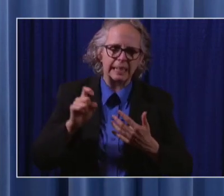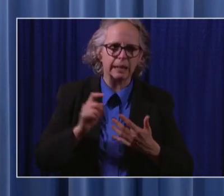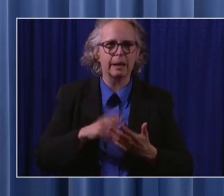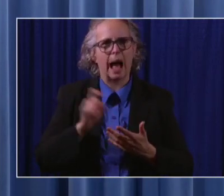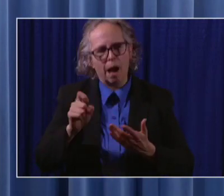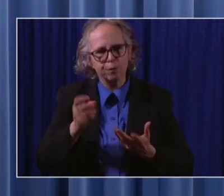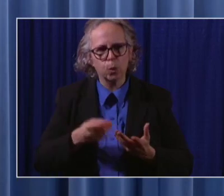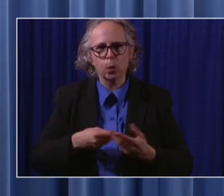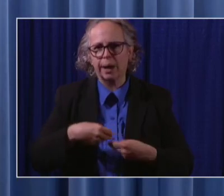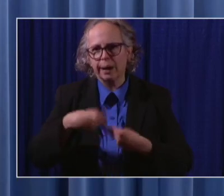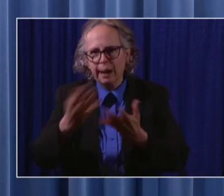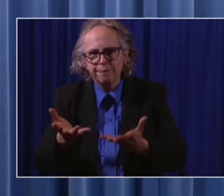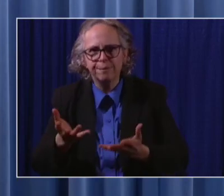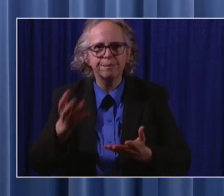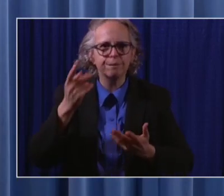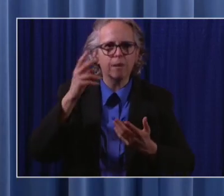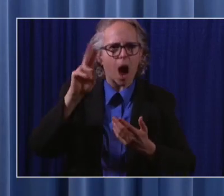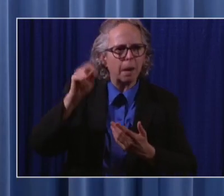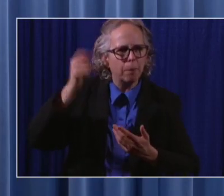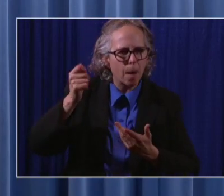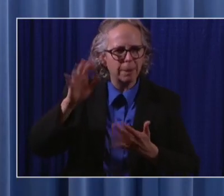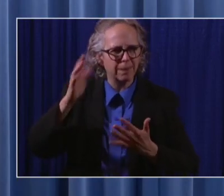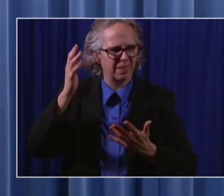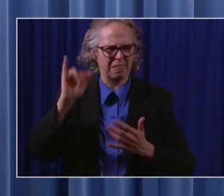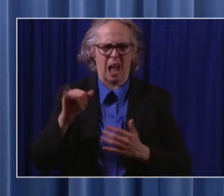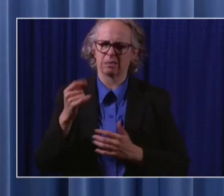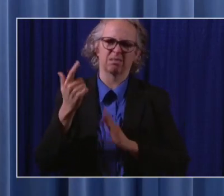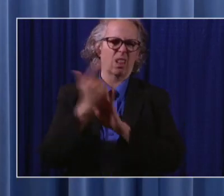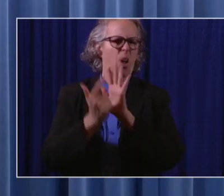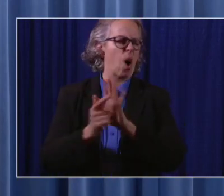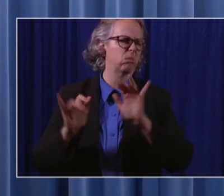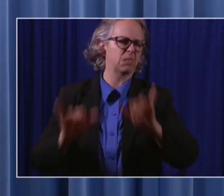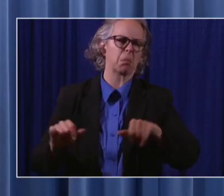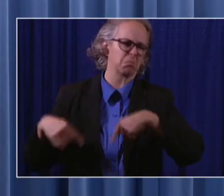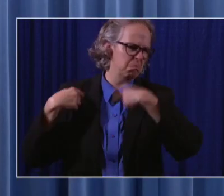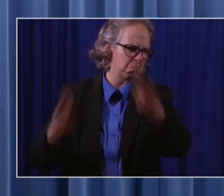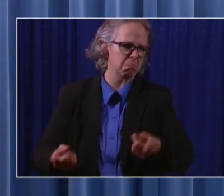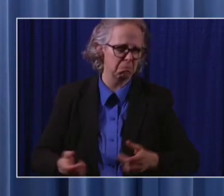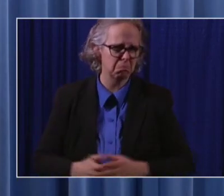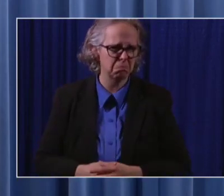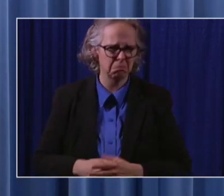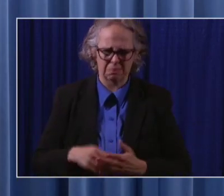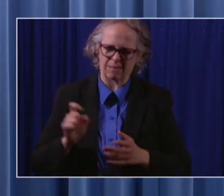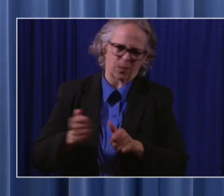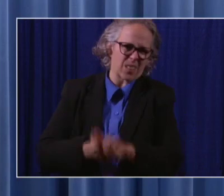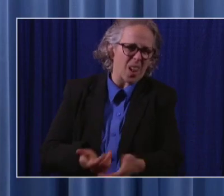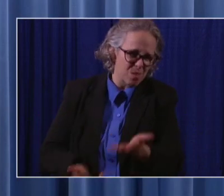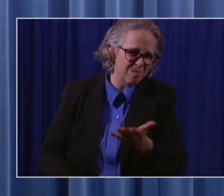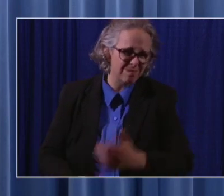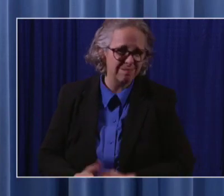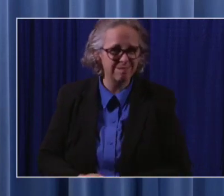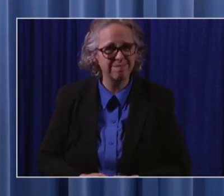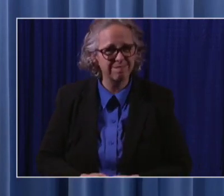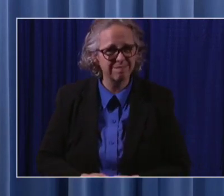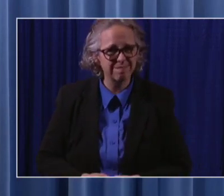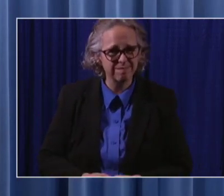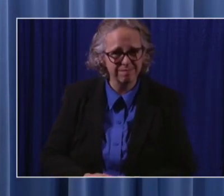down. But that's been the law, and that remains the law.